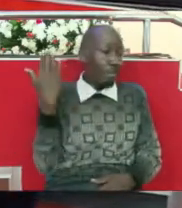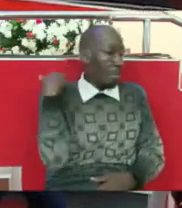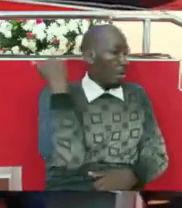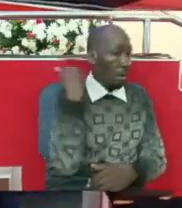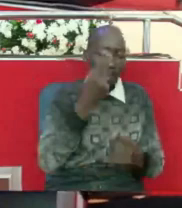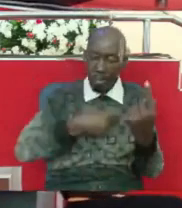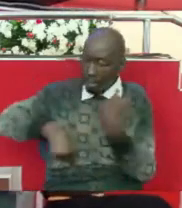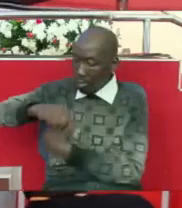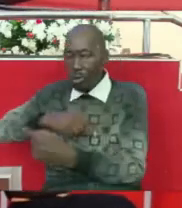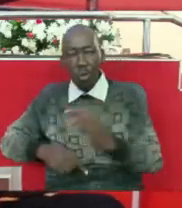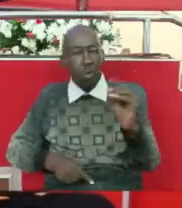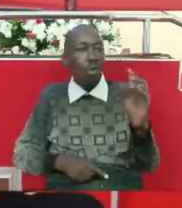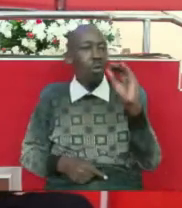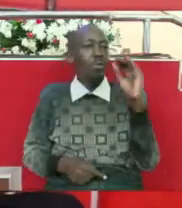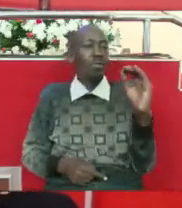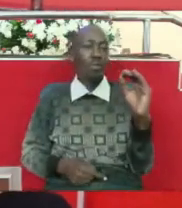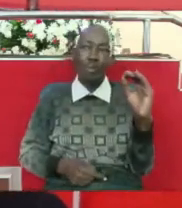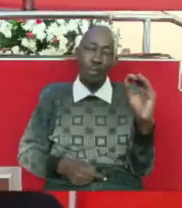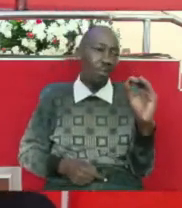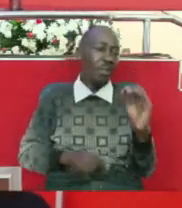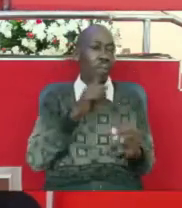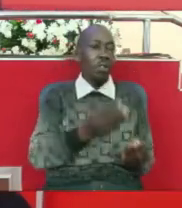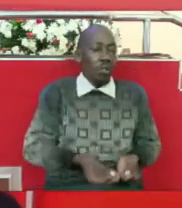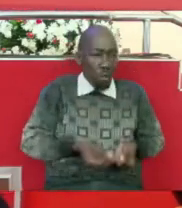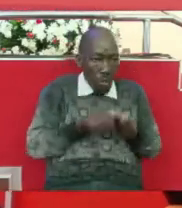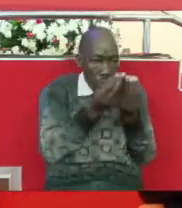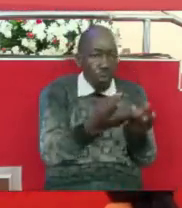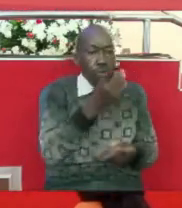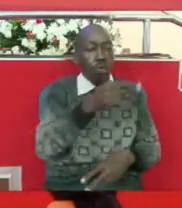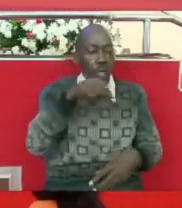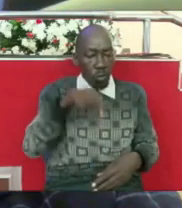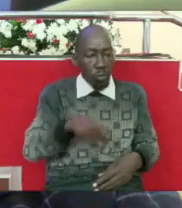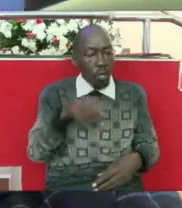you. He treats you the same today